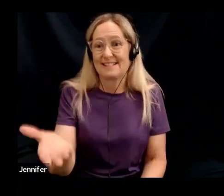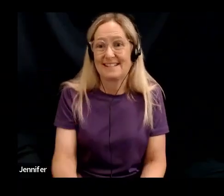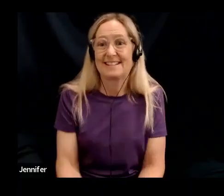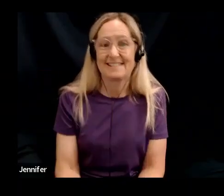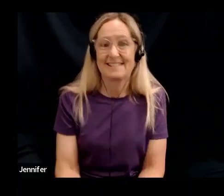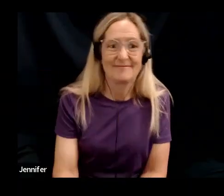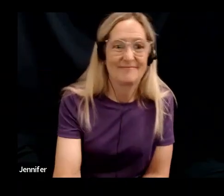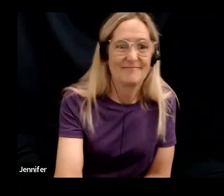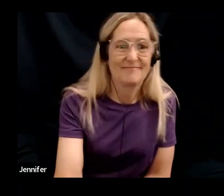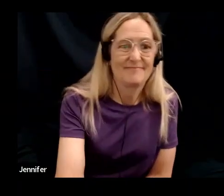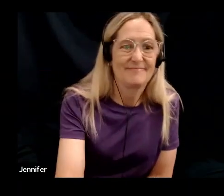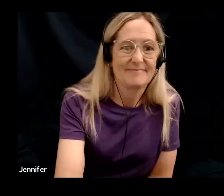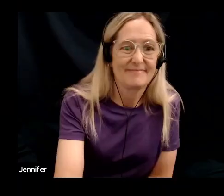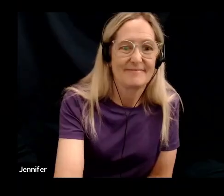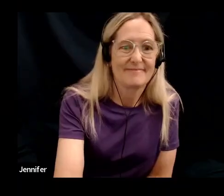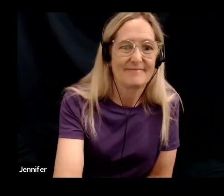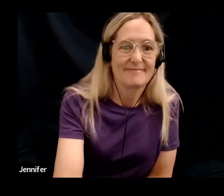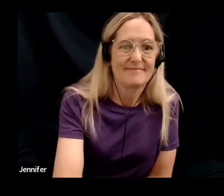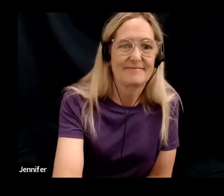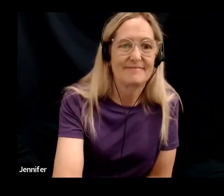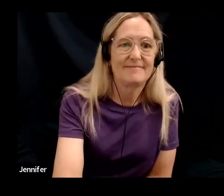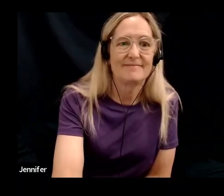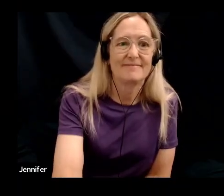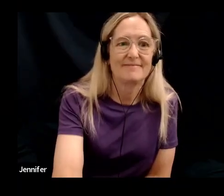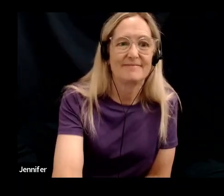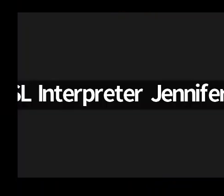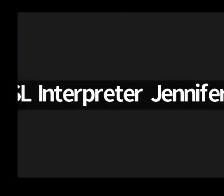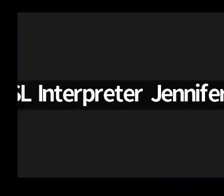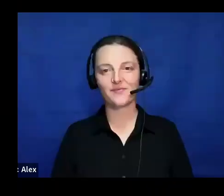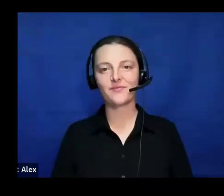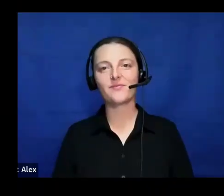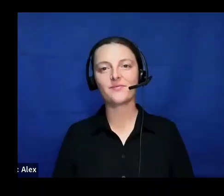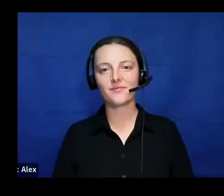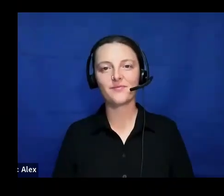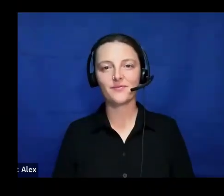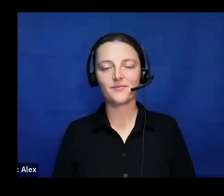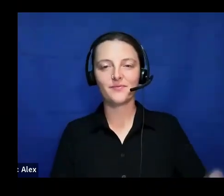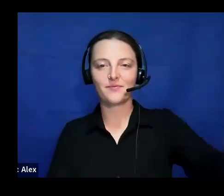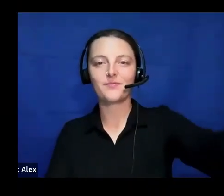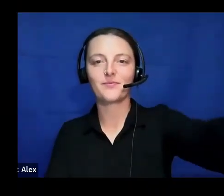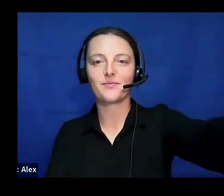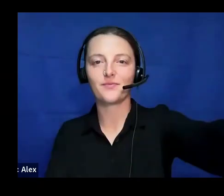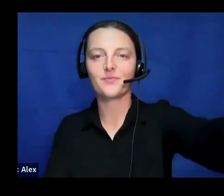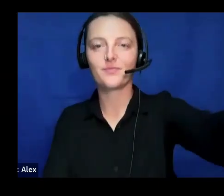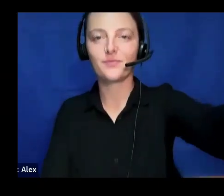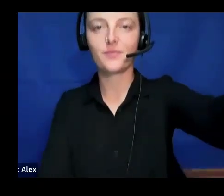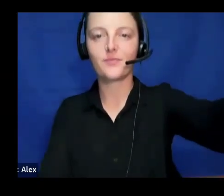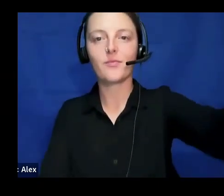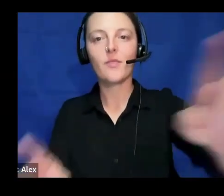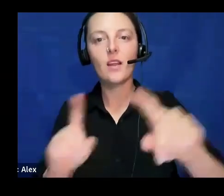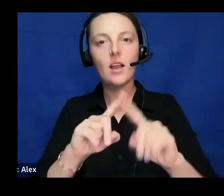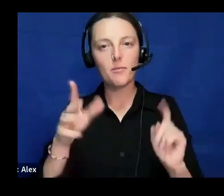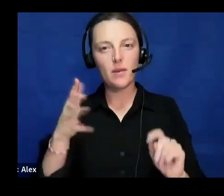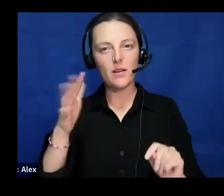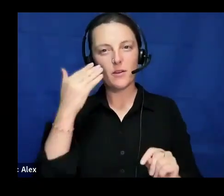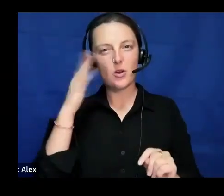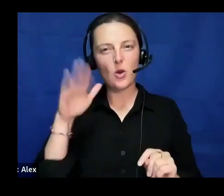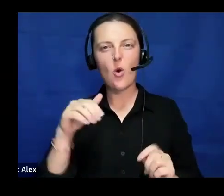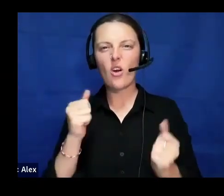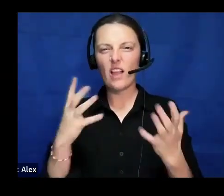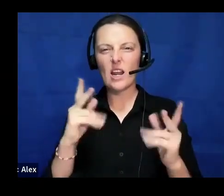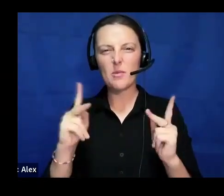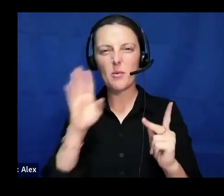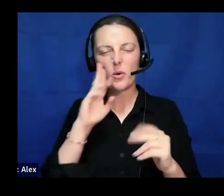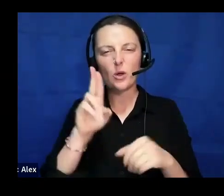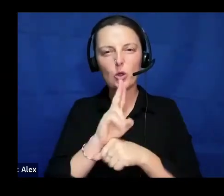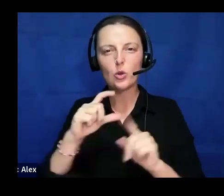words like lazy or they're crazy, right? All of those types of things. Um, I